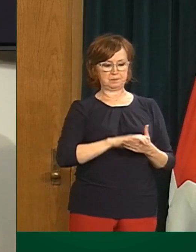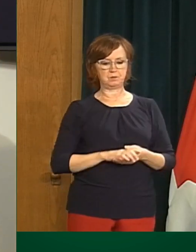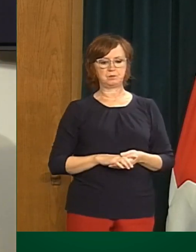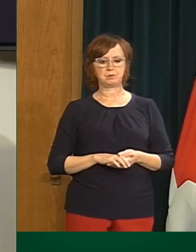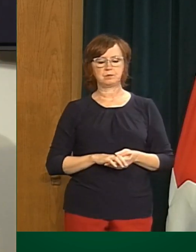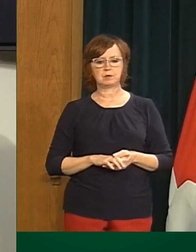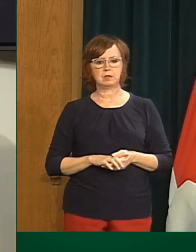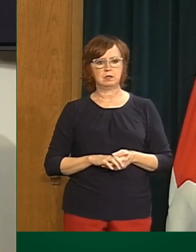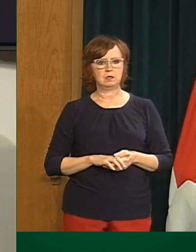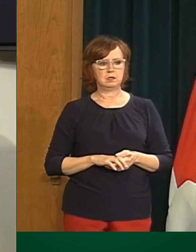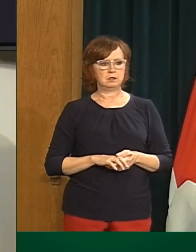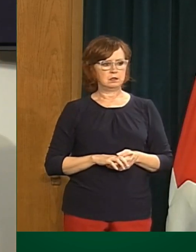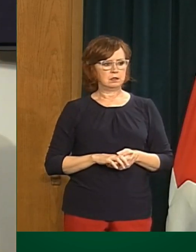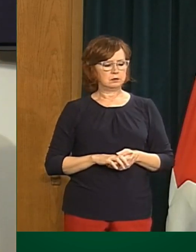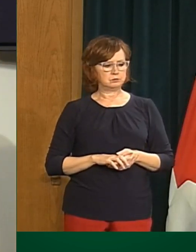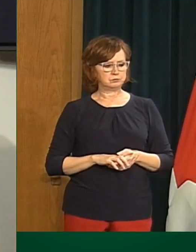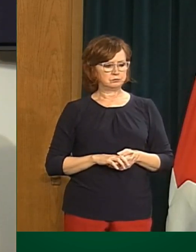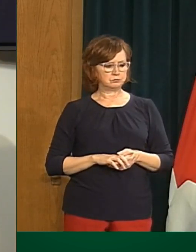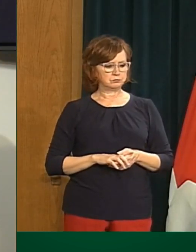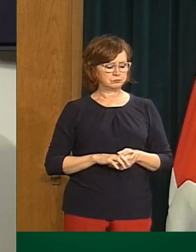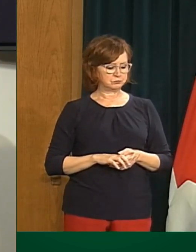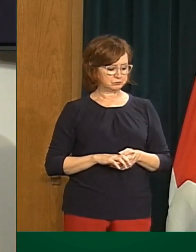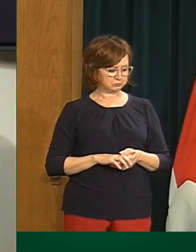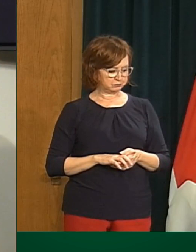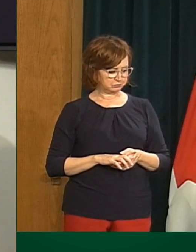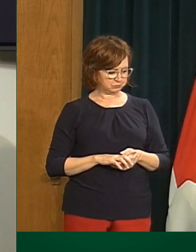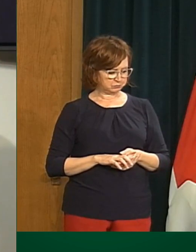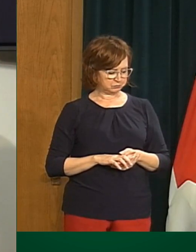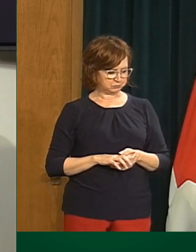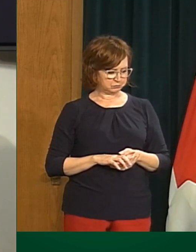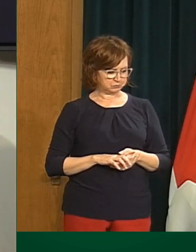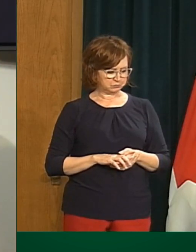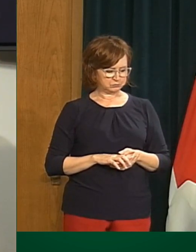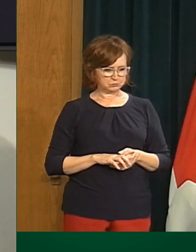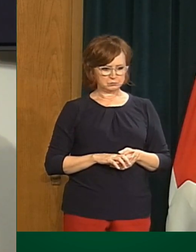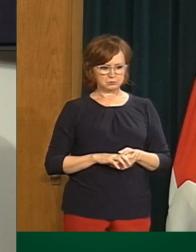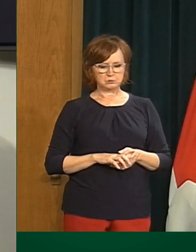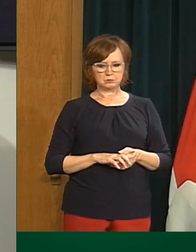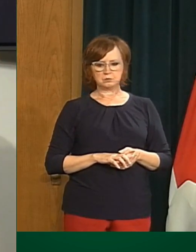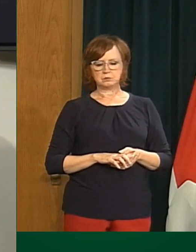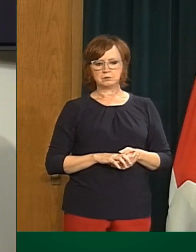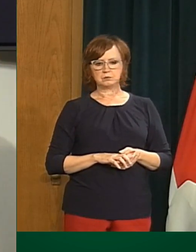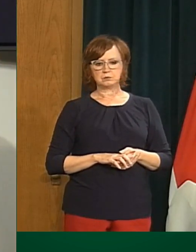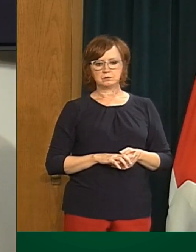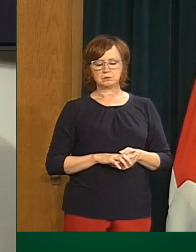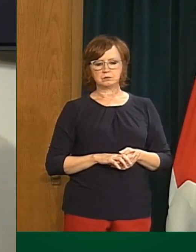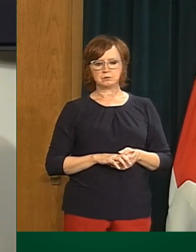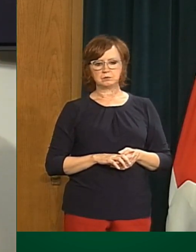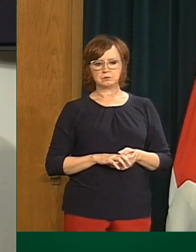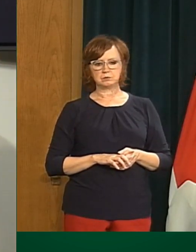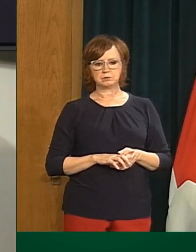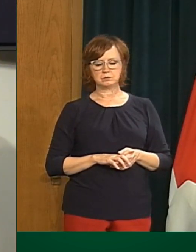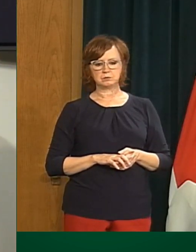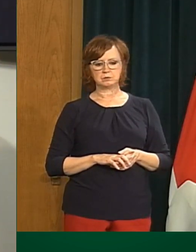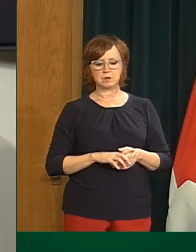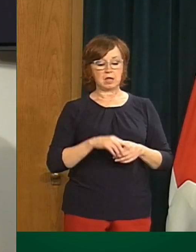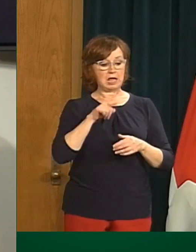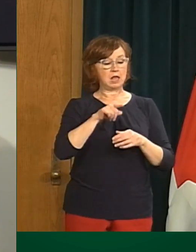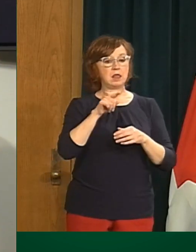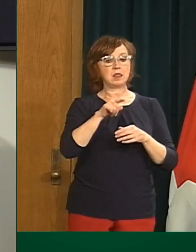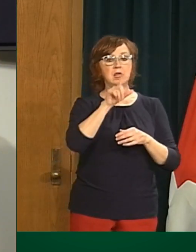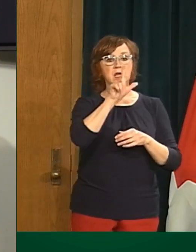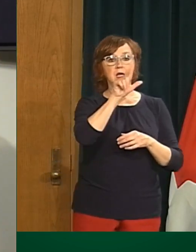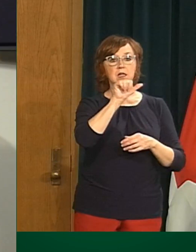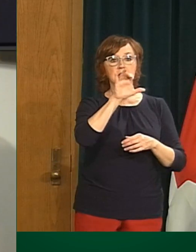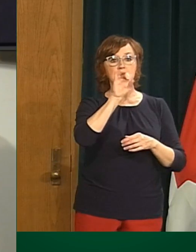can explain, the genesis of the spread in La Loche and the area. How did it start? What do we know about it? And how